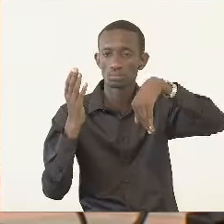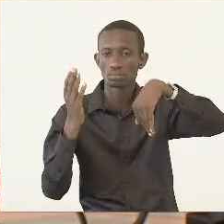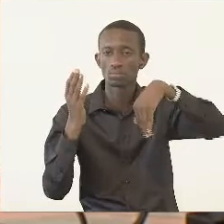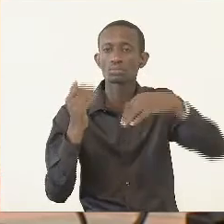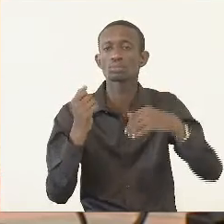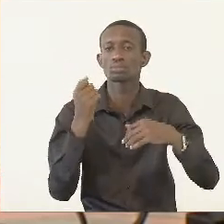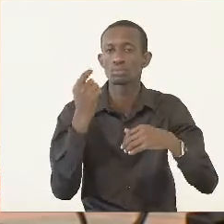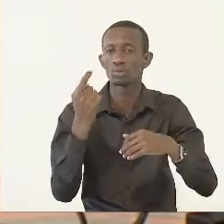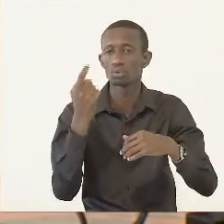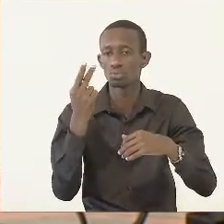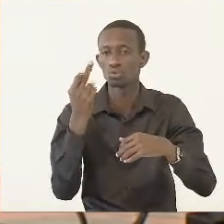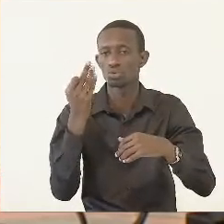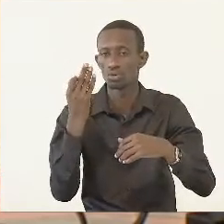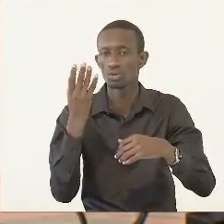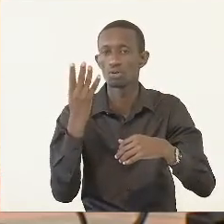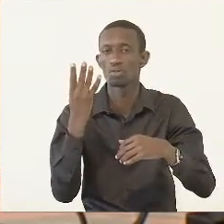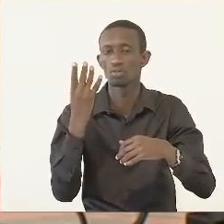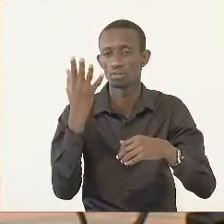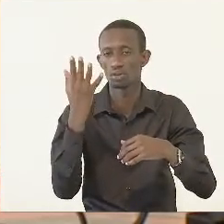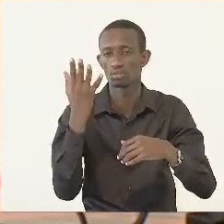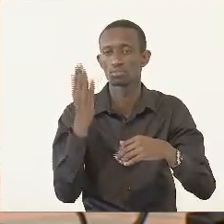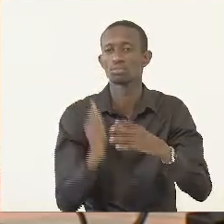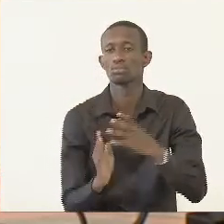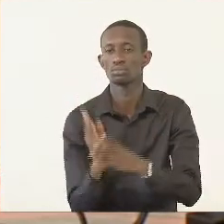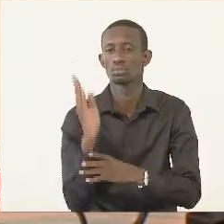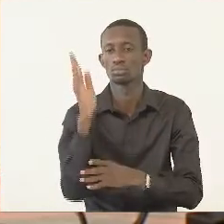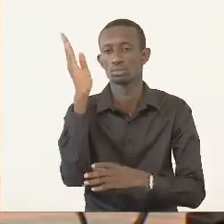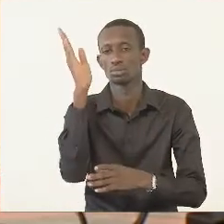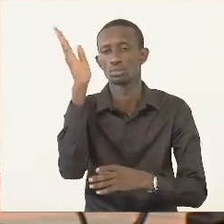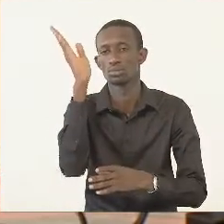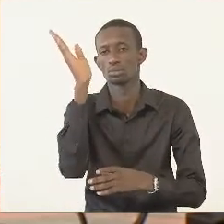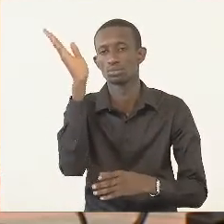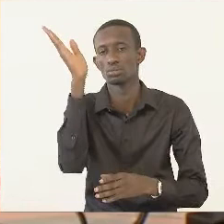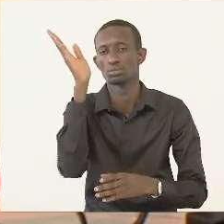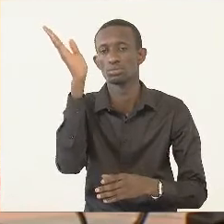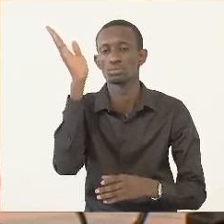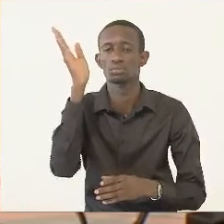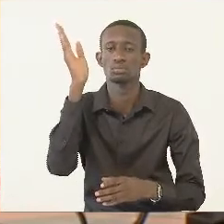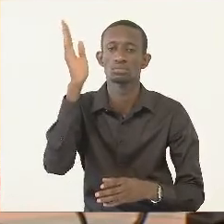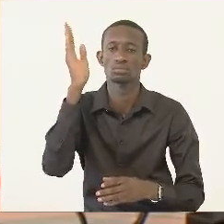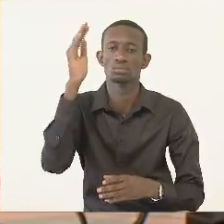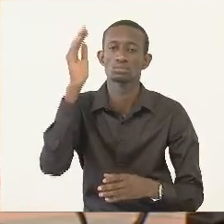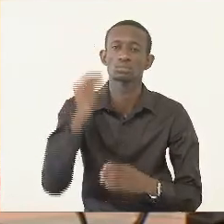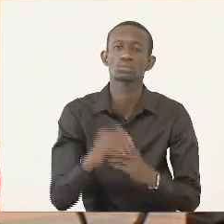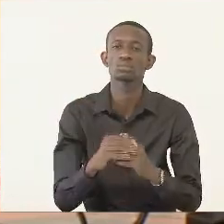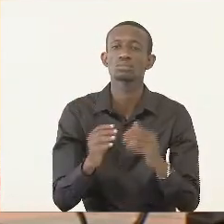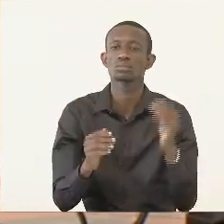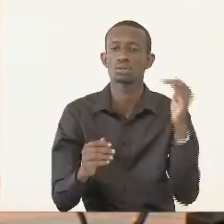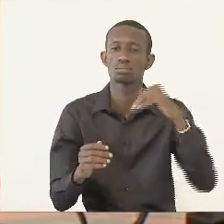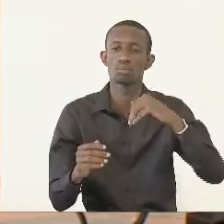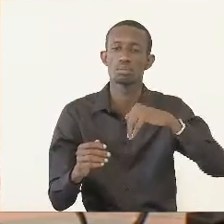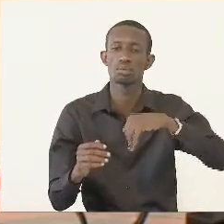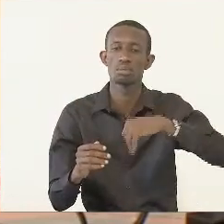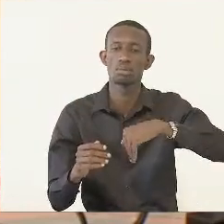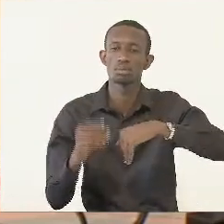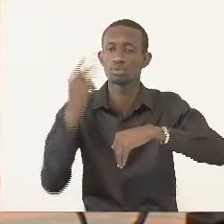3, 4, 5 as the number of carbon atoms on the sugar, as well as the last component. And then we again count 1, 2, 3,